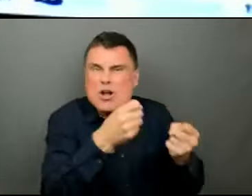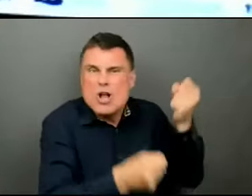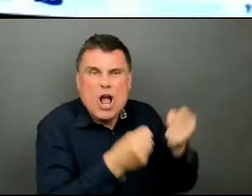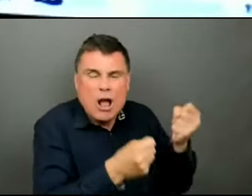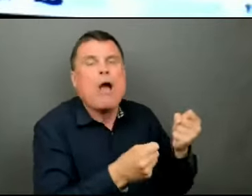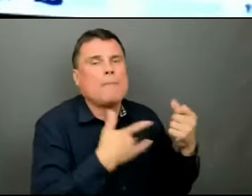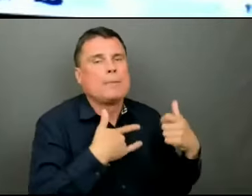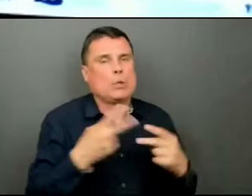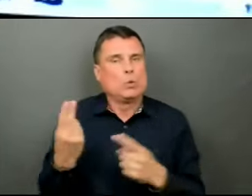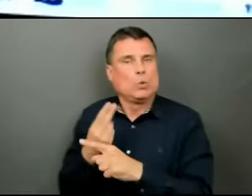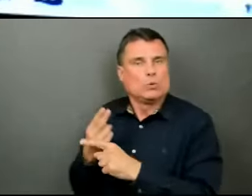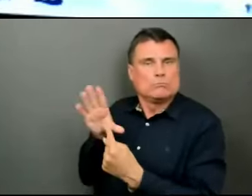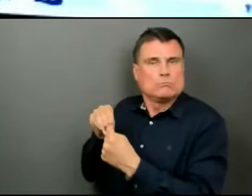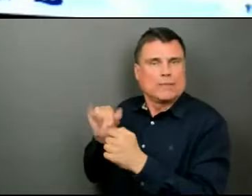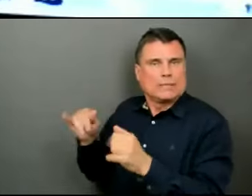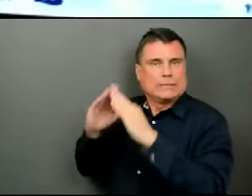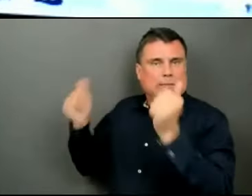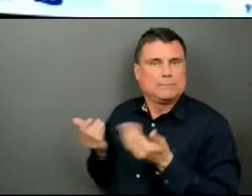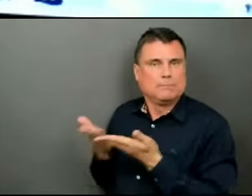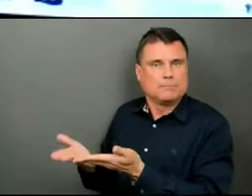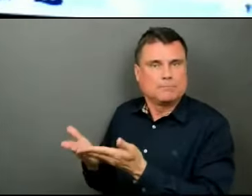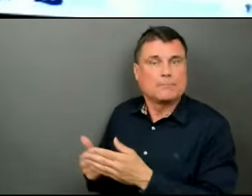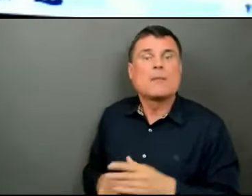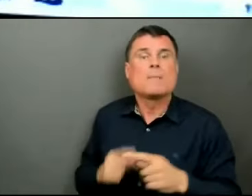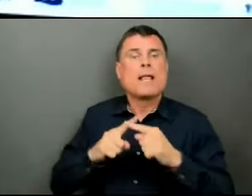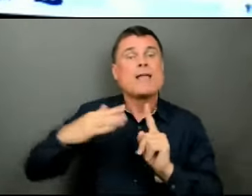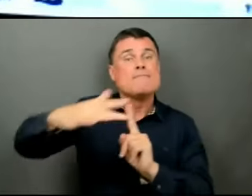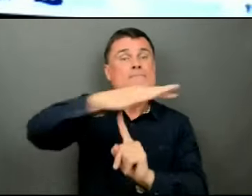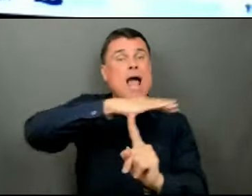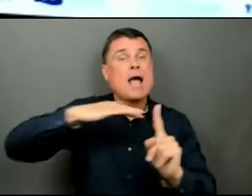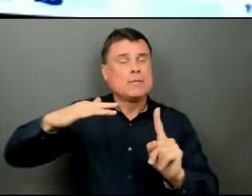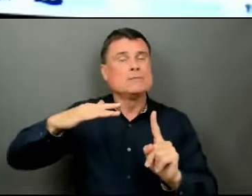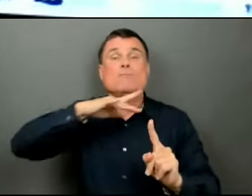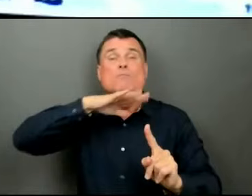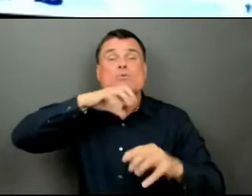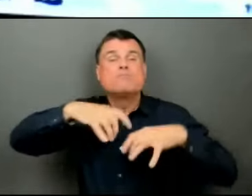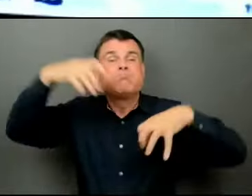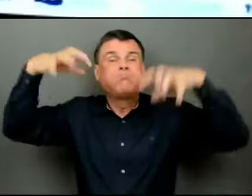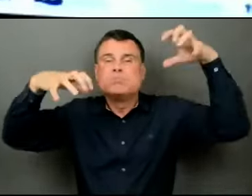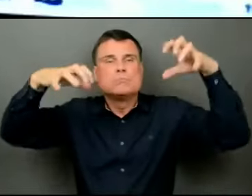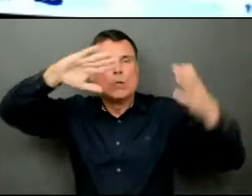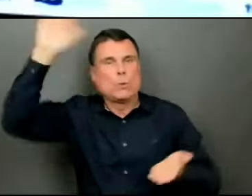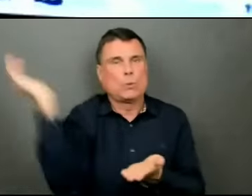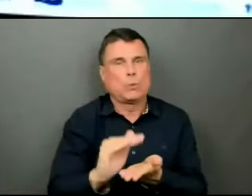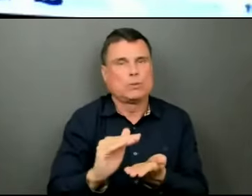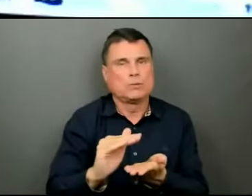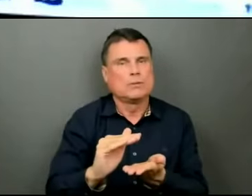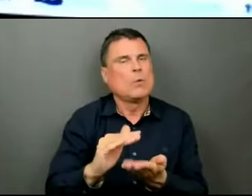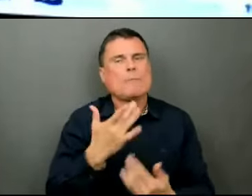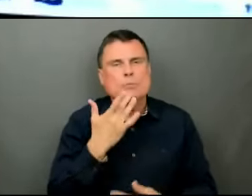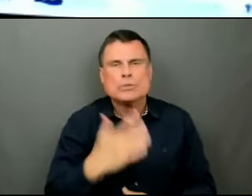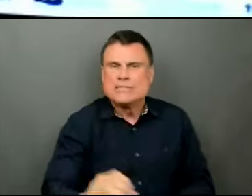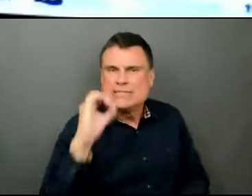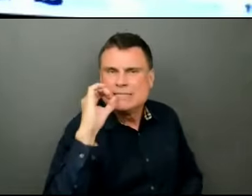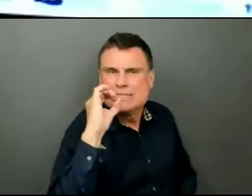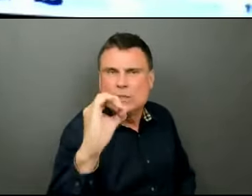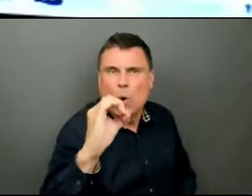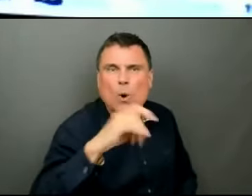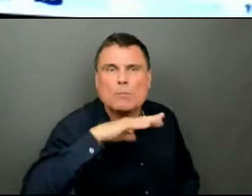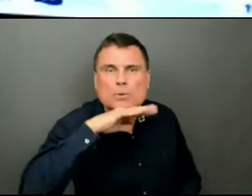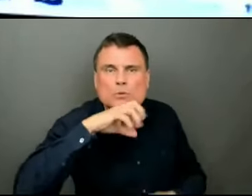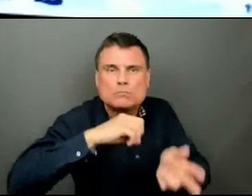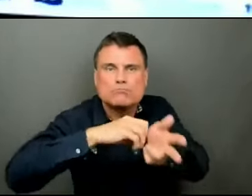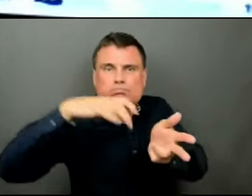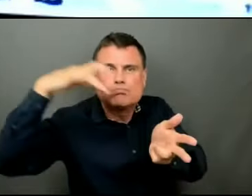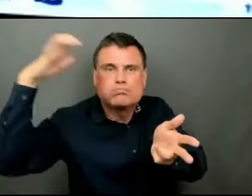also an environmentally responsible way to commute and help drive us to net zero emissions. Transportation represents 20%